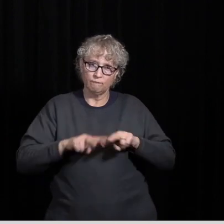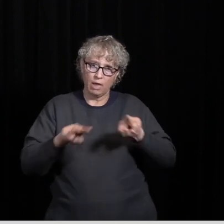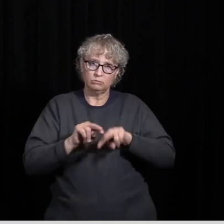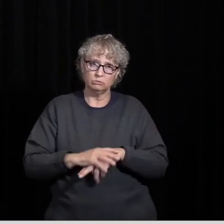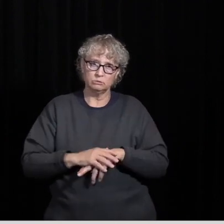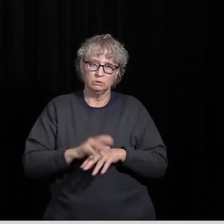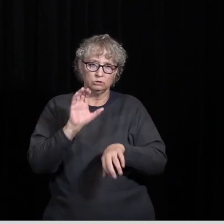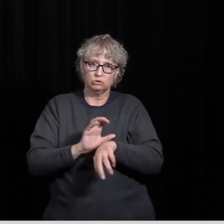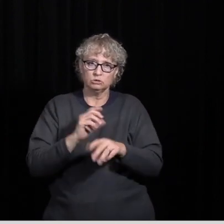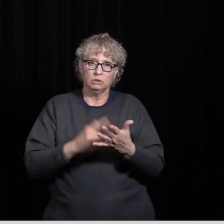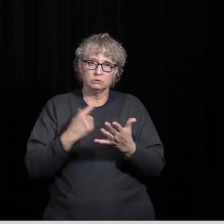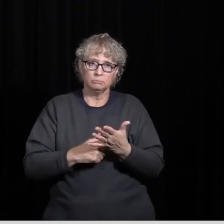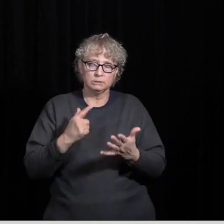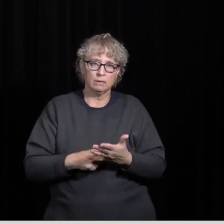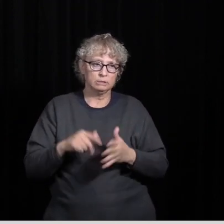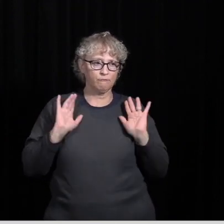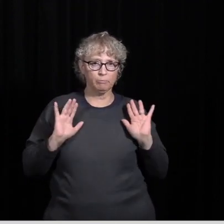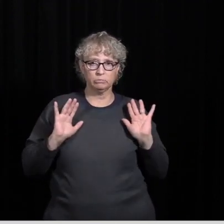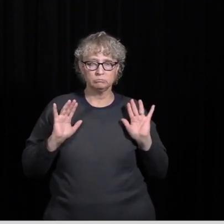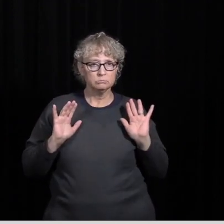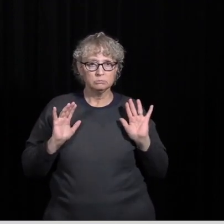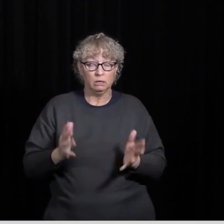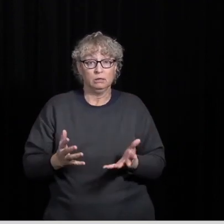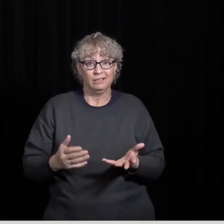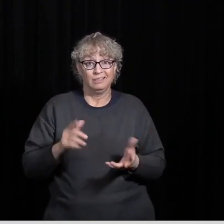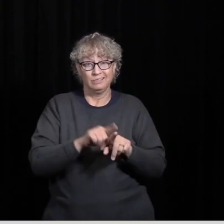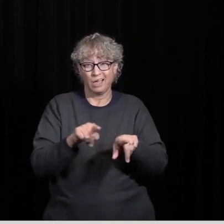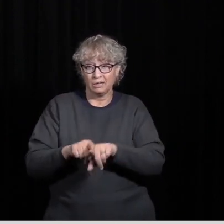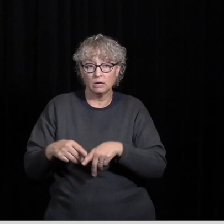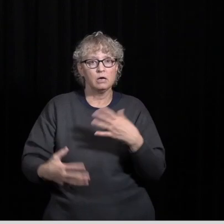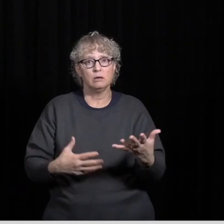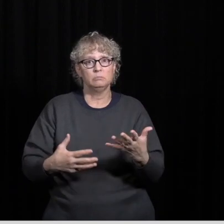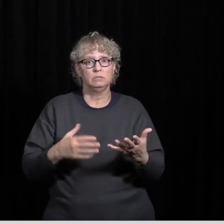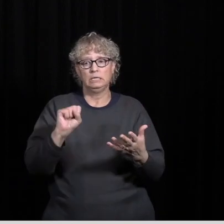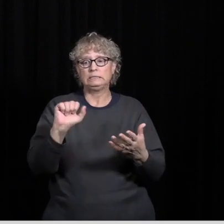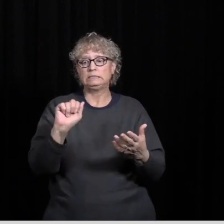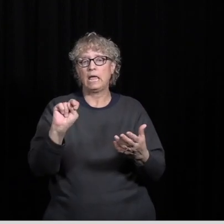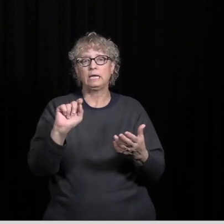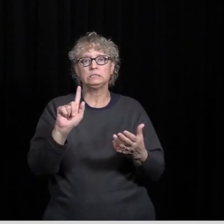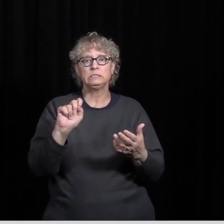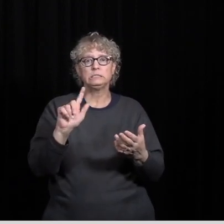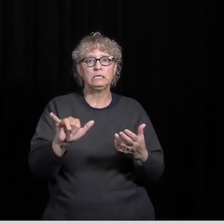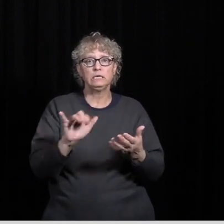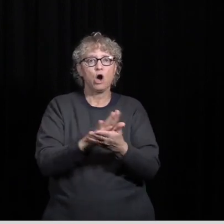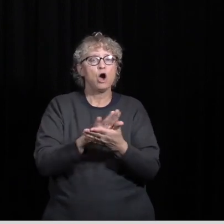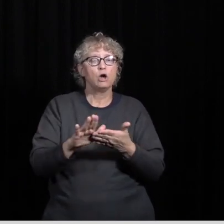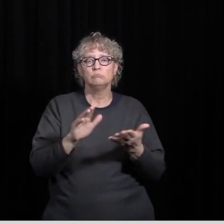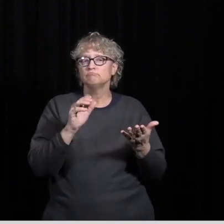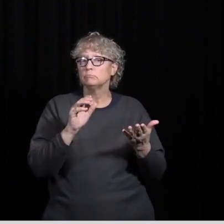in to these things that are just an affront to the gospel, like the sanctity of marriage or life